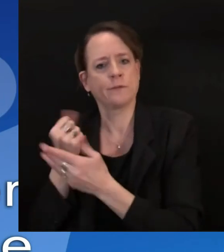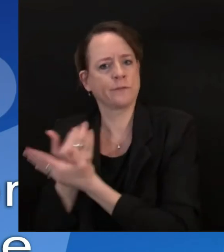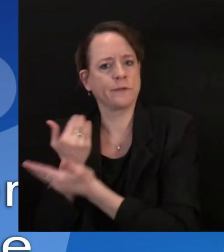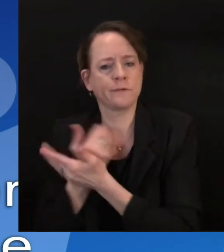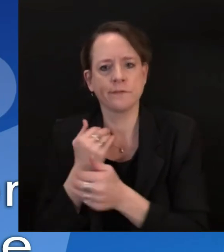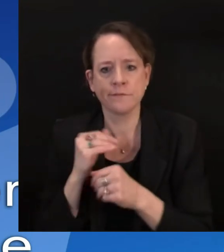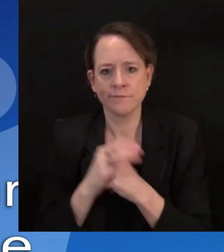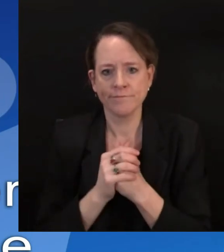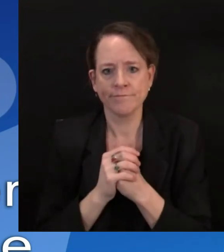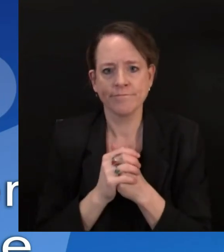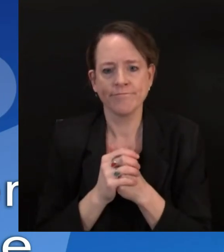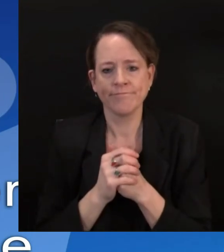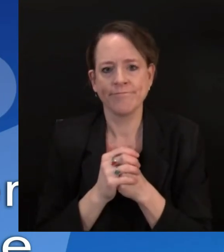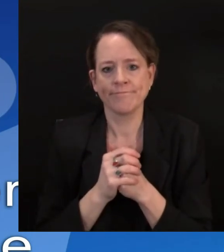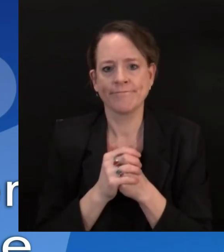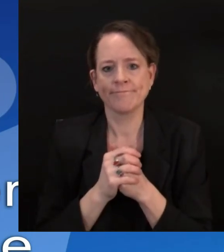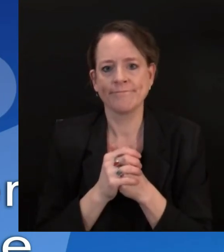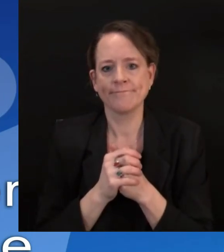I. Denise?